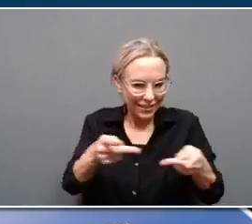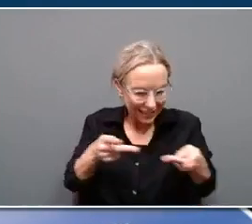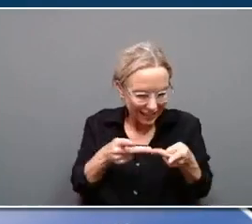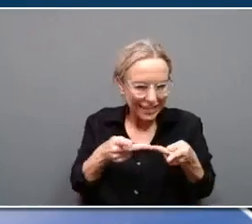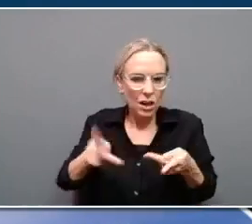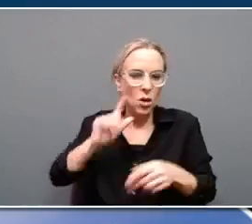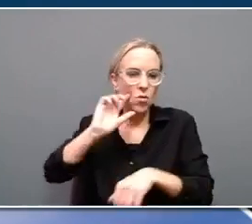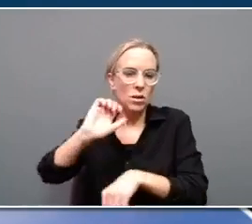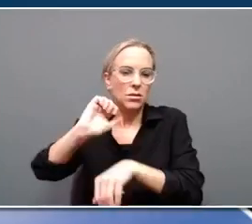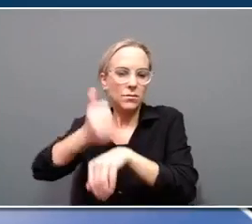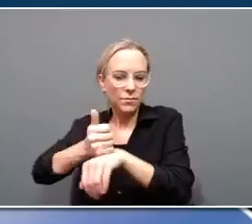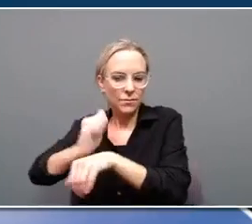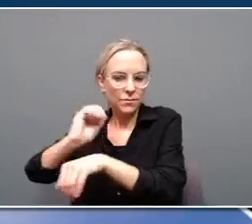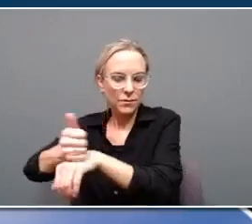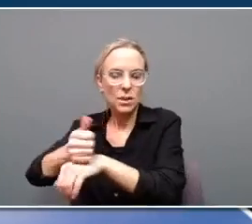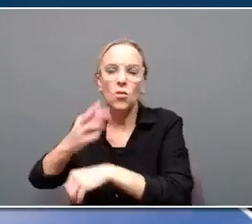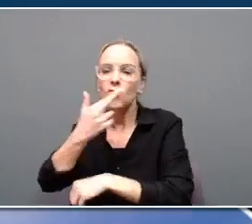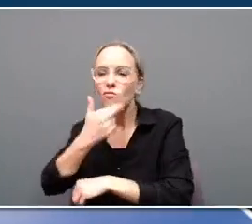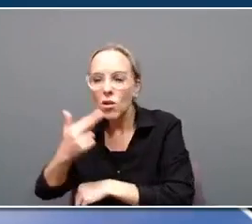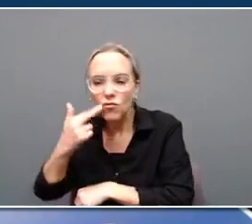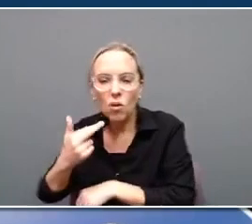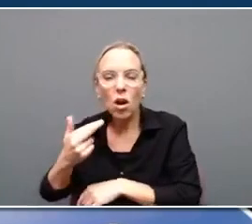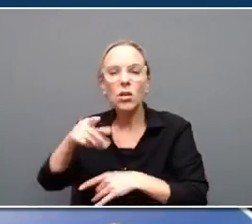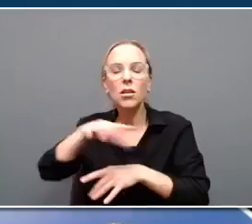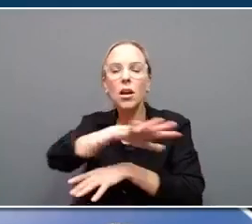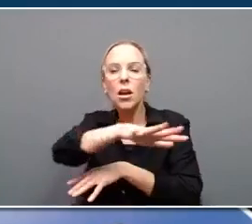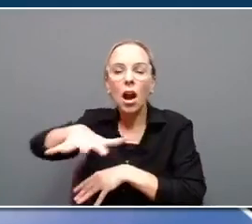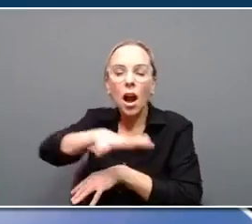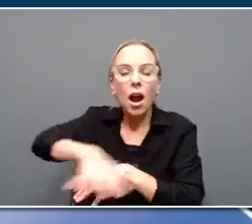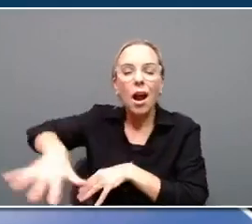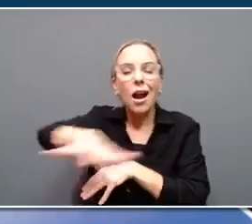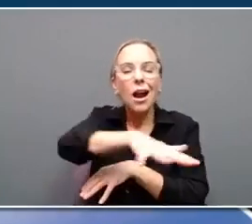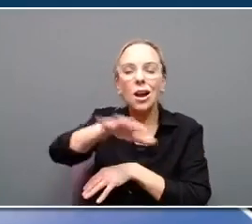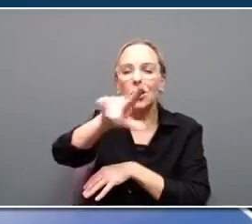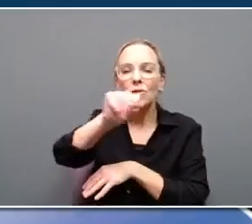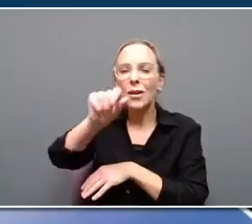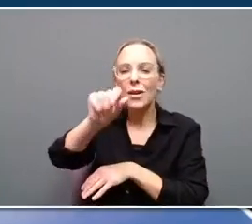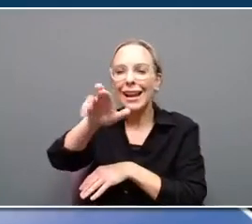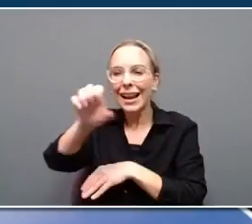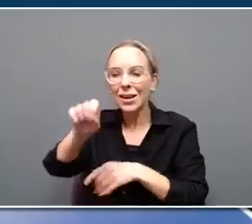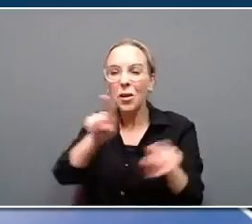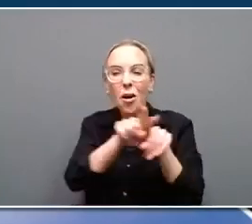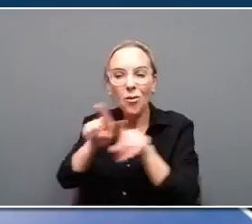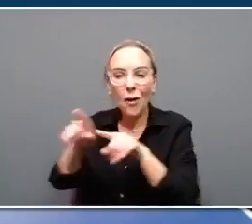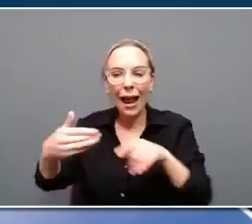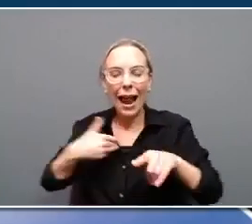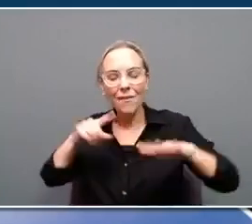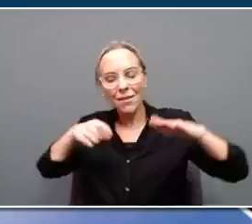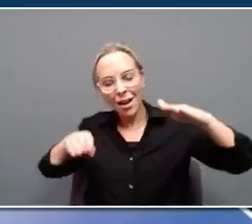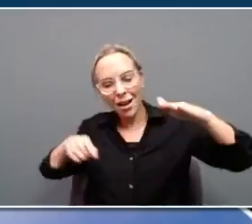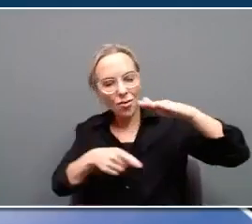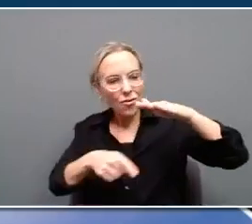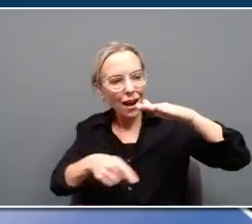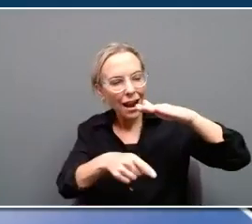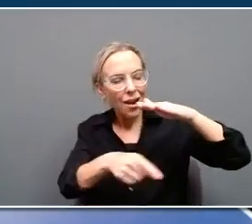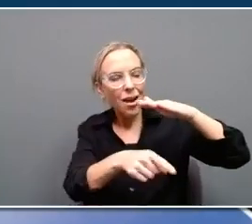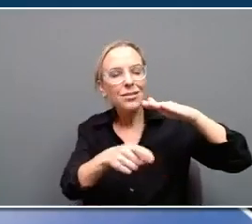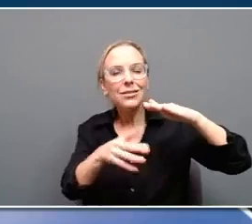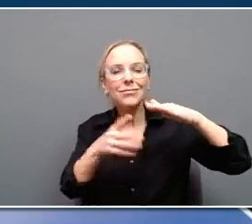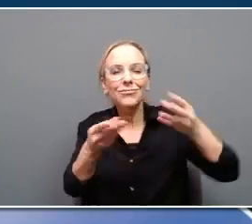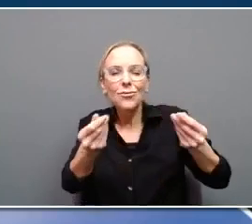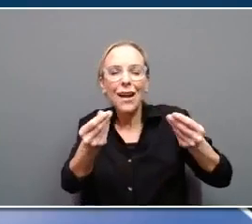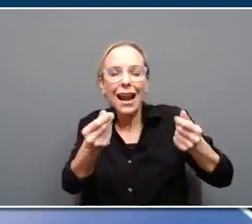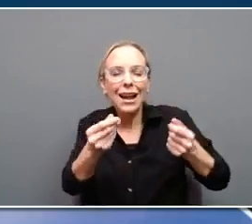20 acres, with future plans for lodging and an underground visitor experience. Jobs to be created at the operation, again,